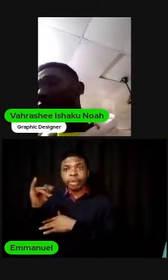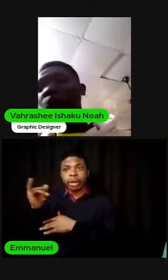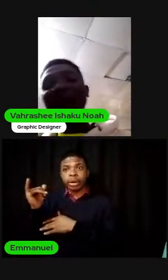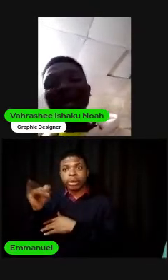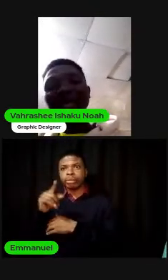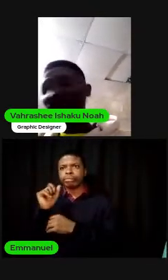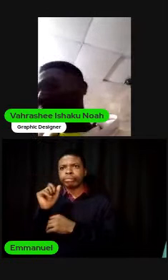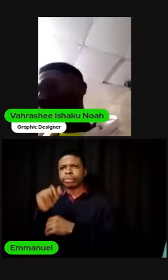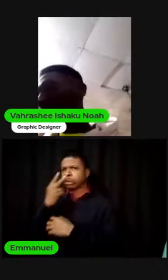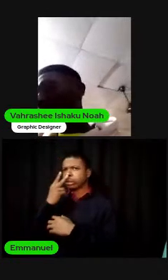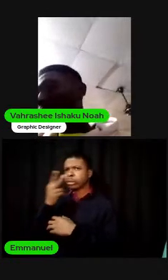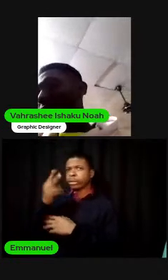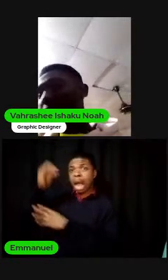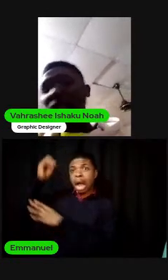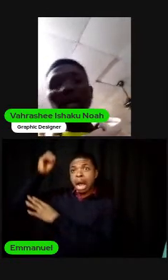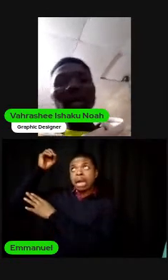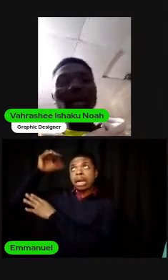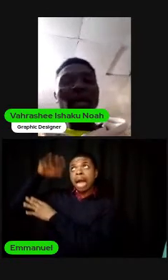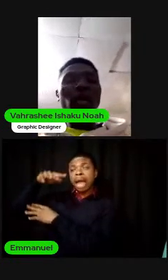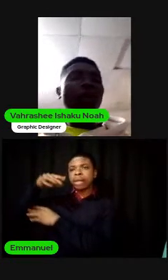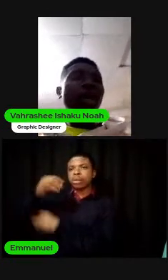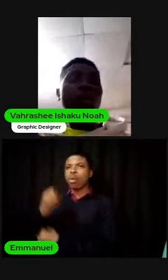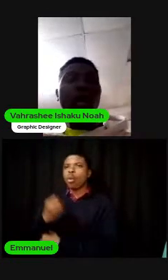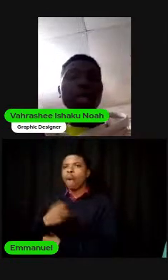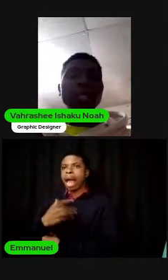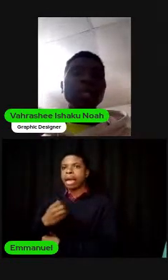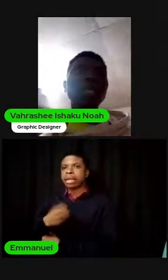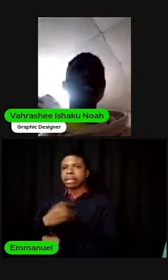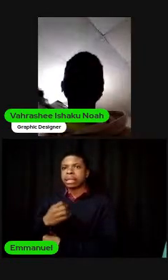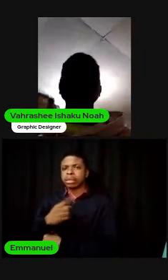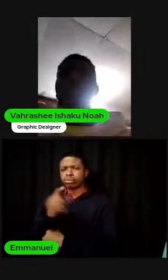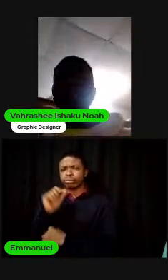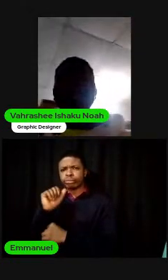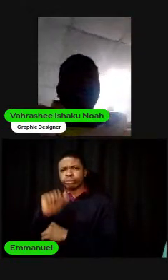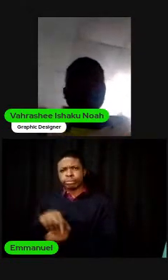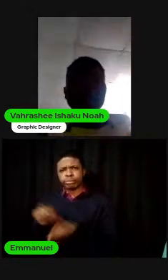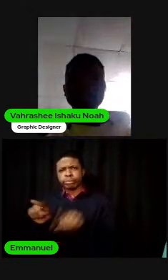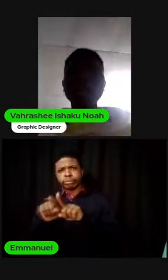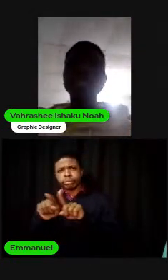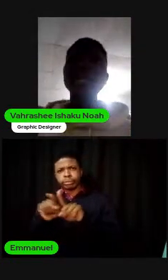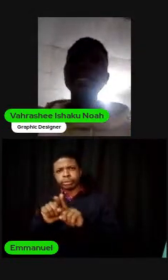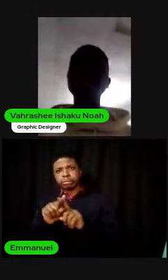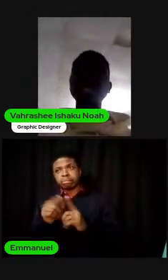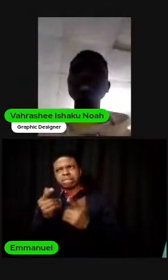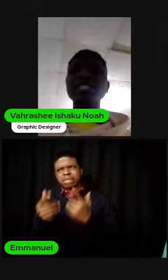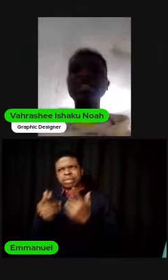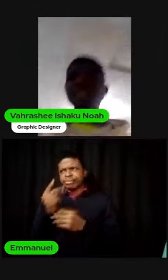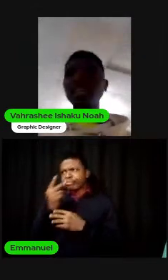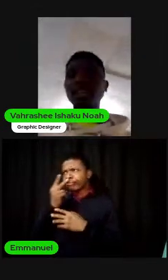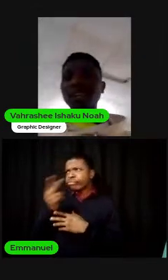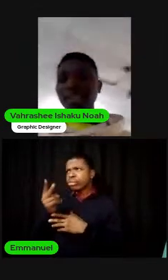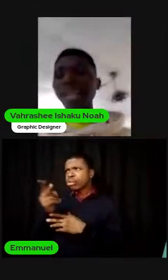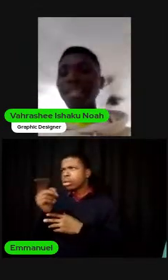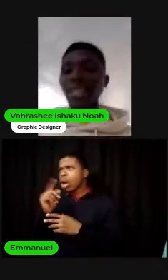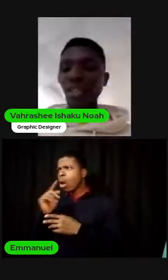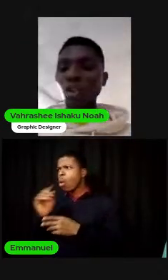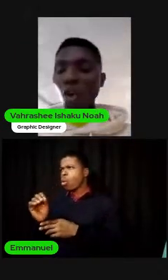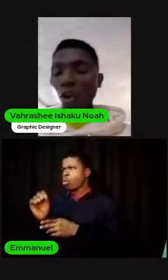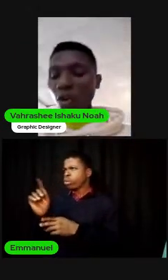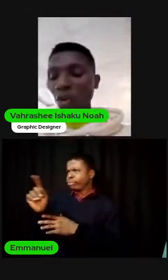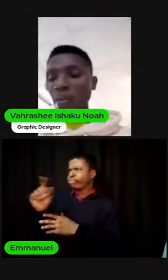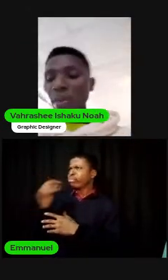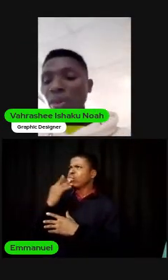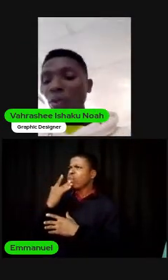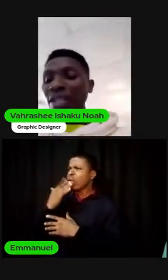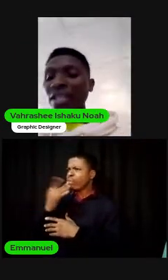this is white. You can say, you can look and say this is green. You can see that the grass is green. That is